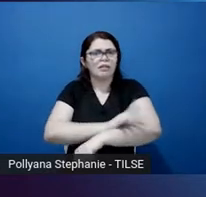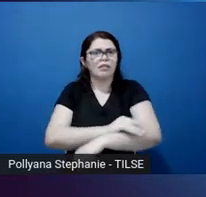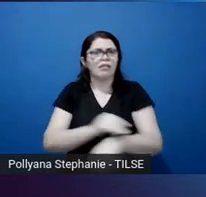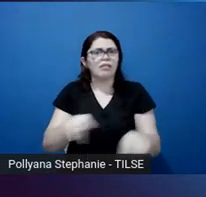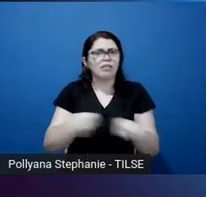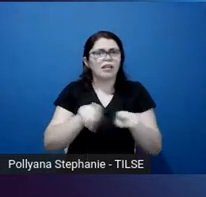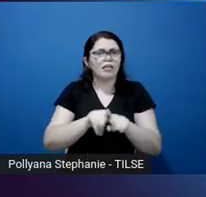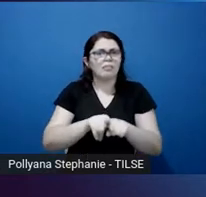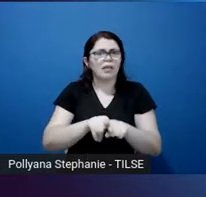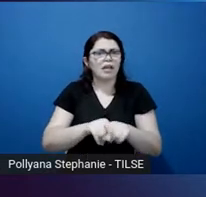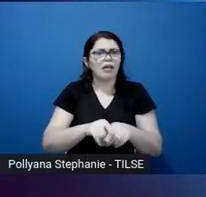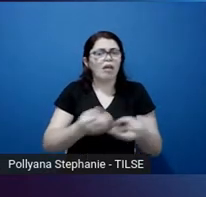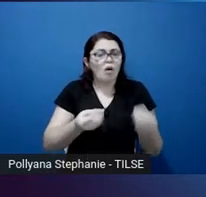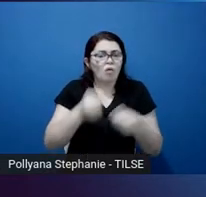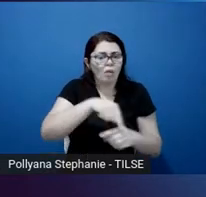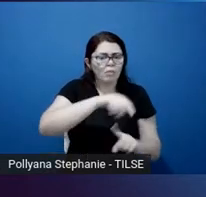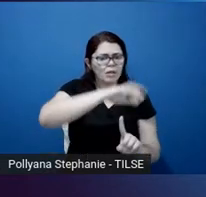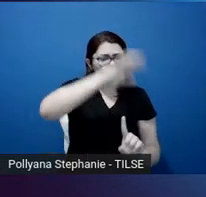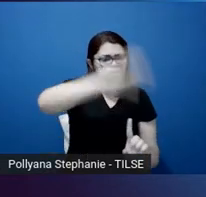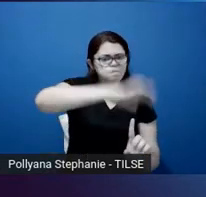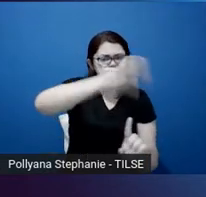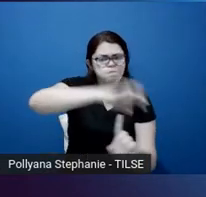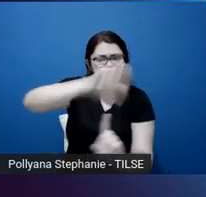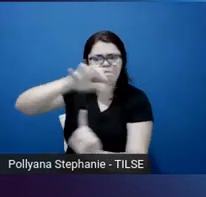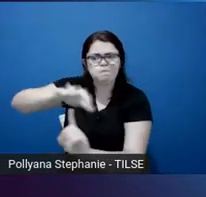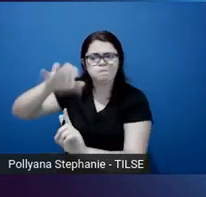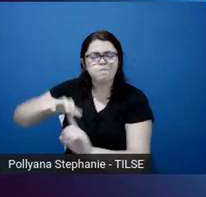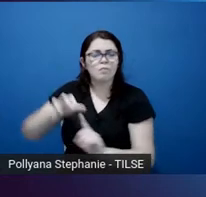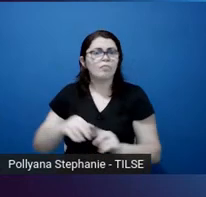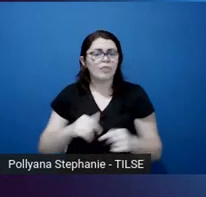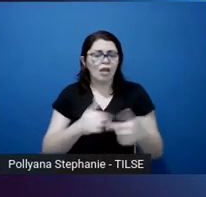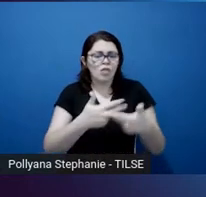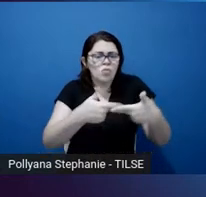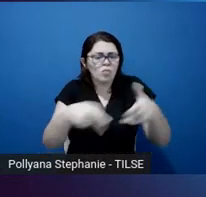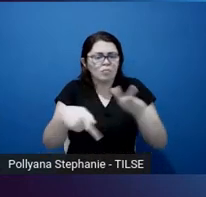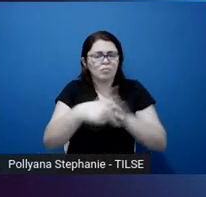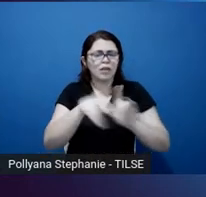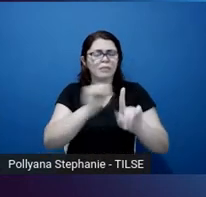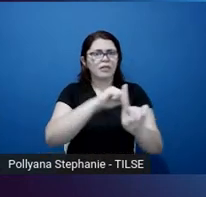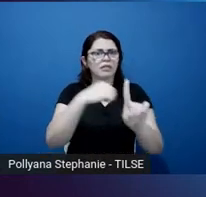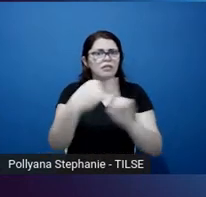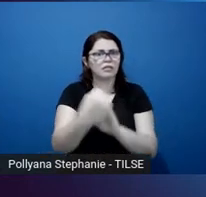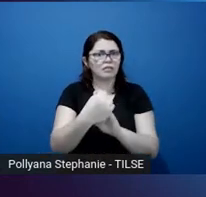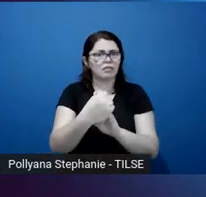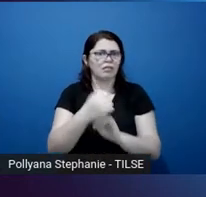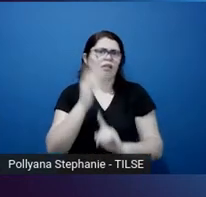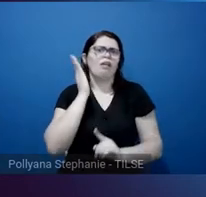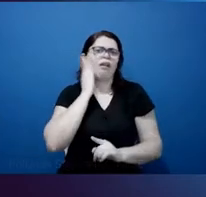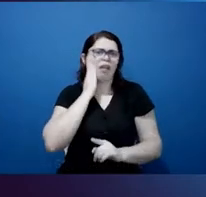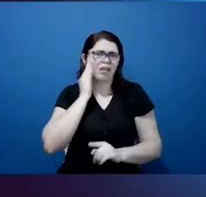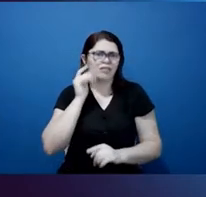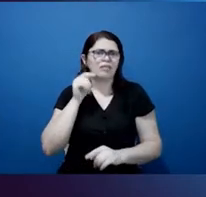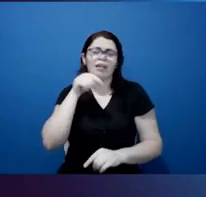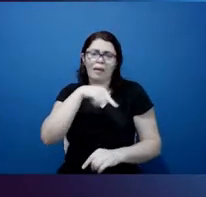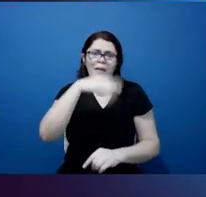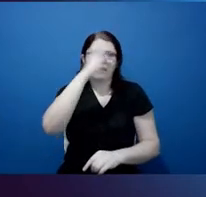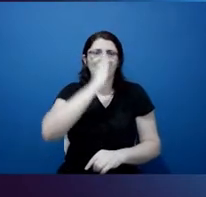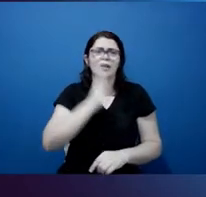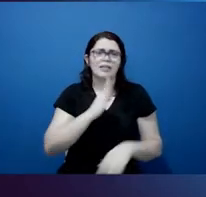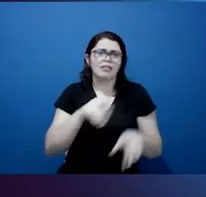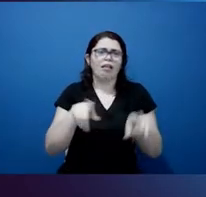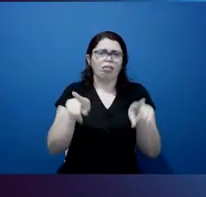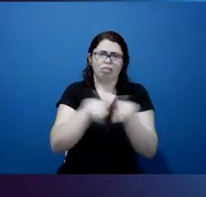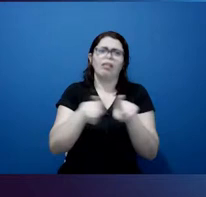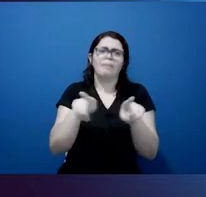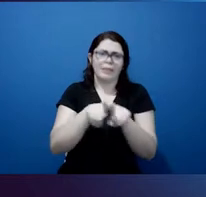influences a lot of what we have in our societies. And I know that in Brazil, it's also